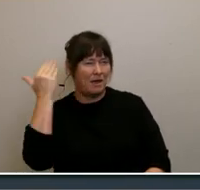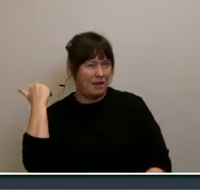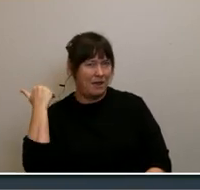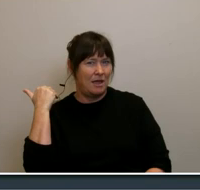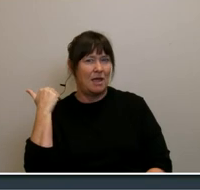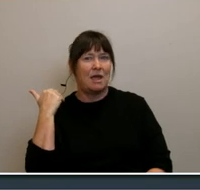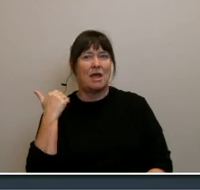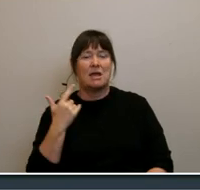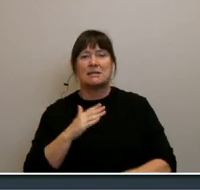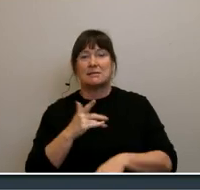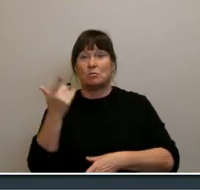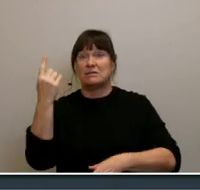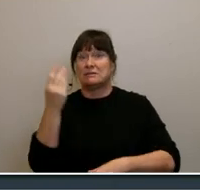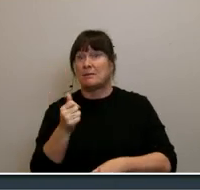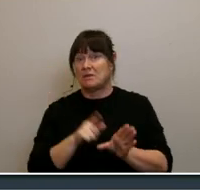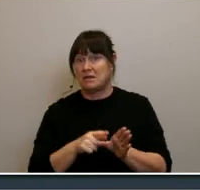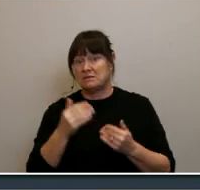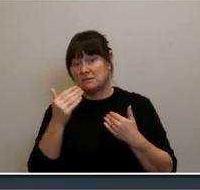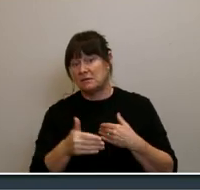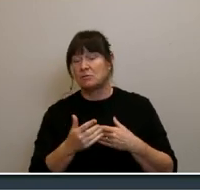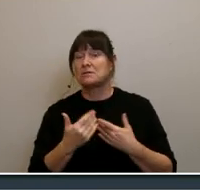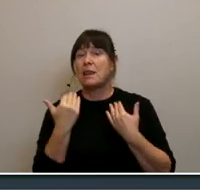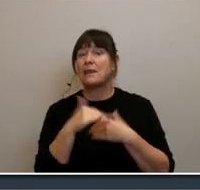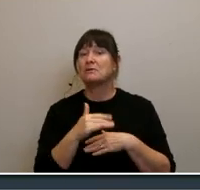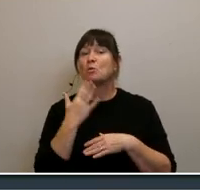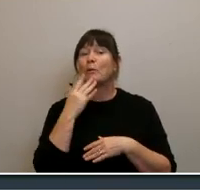in which we could only use our cars every other day.